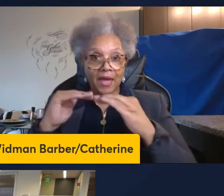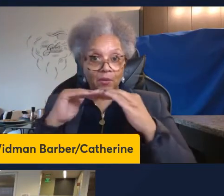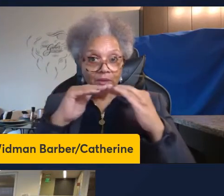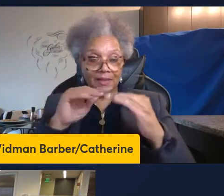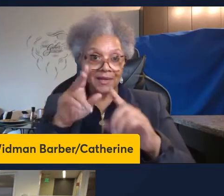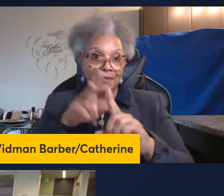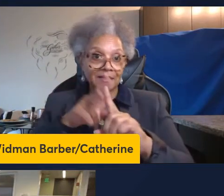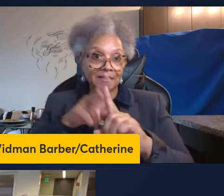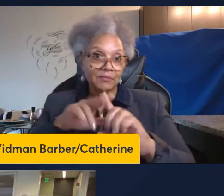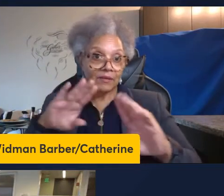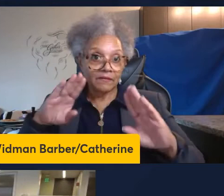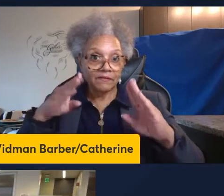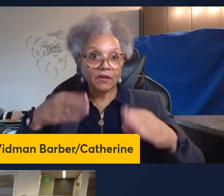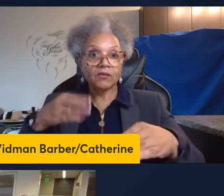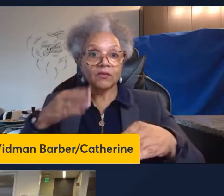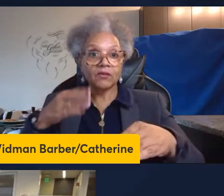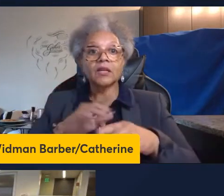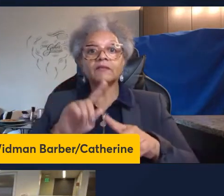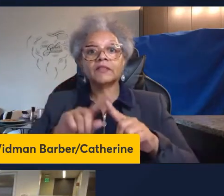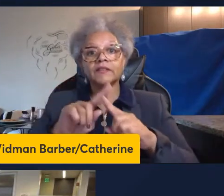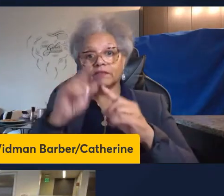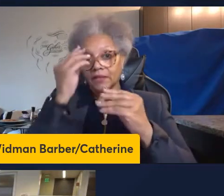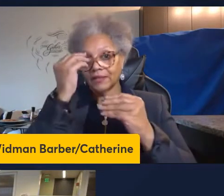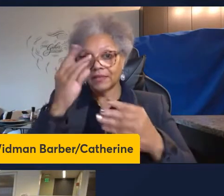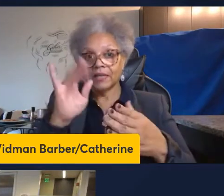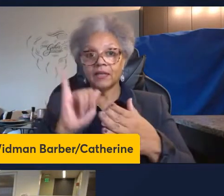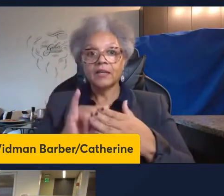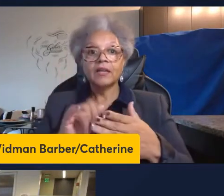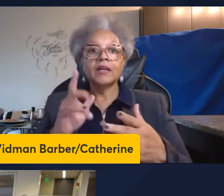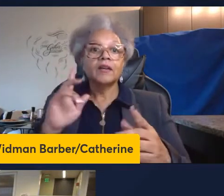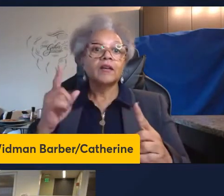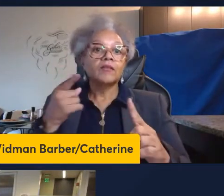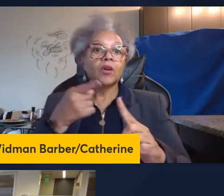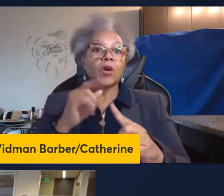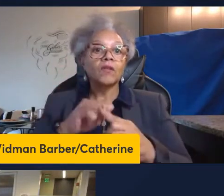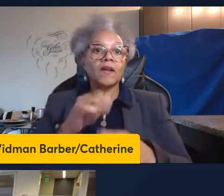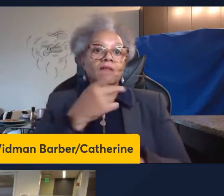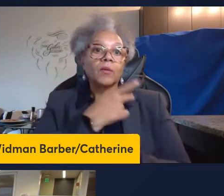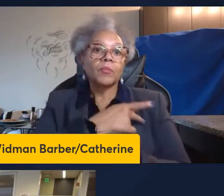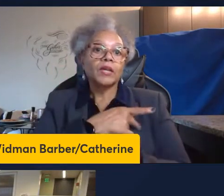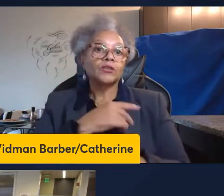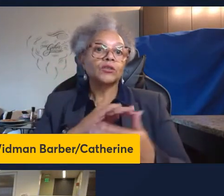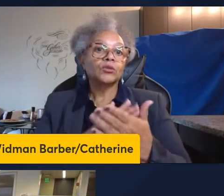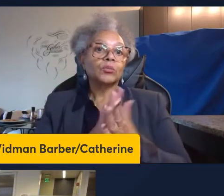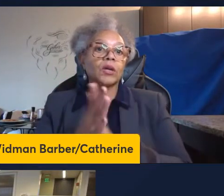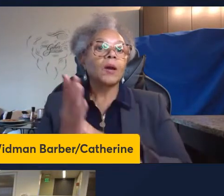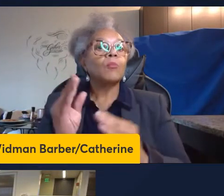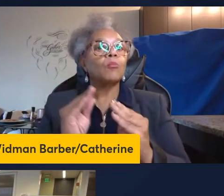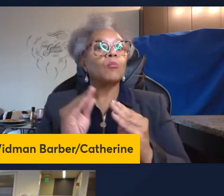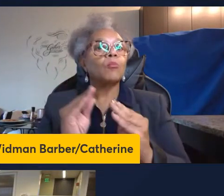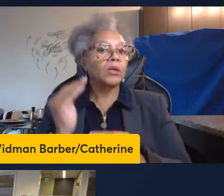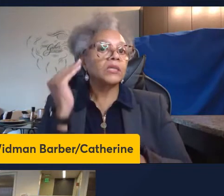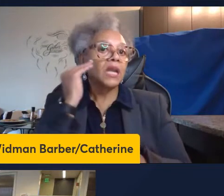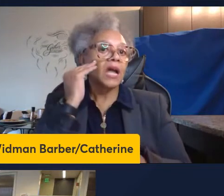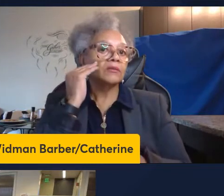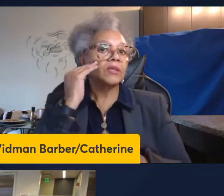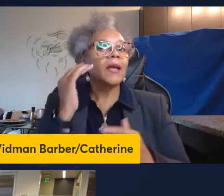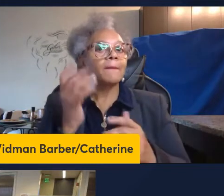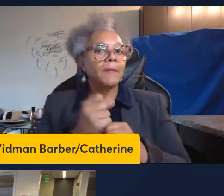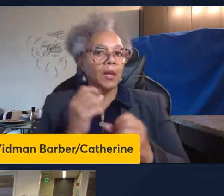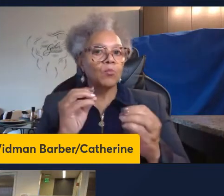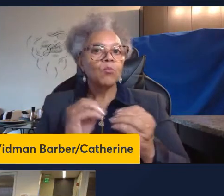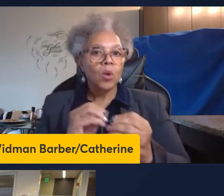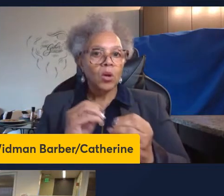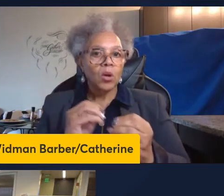addressing gaps in clinical data with a goal of empowering patients to become more informed, to make more informed treatment